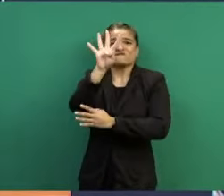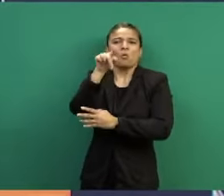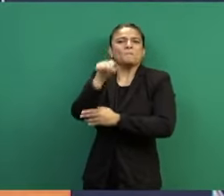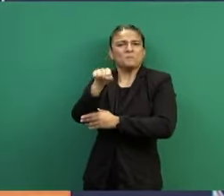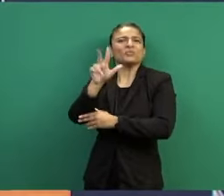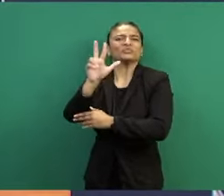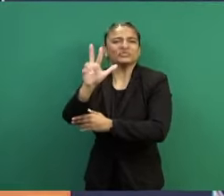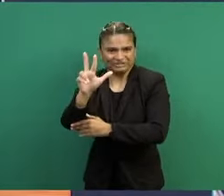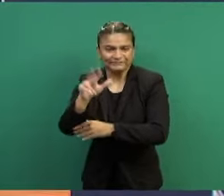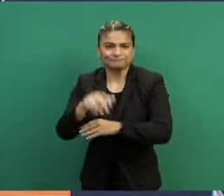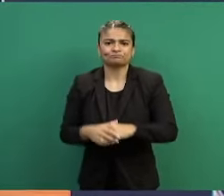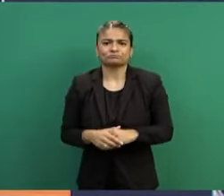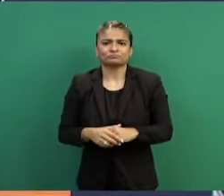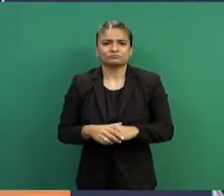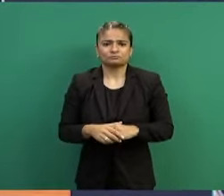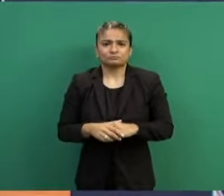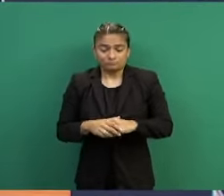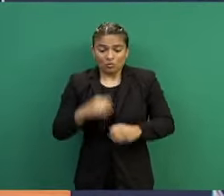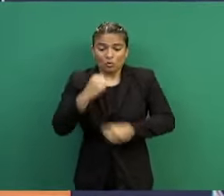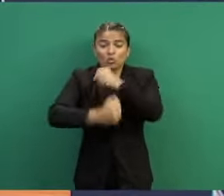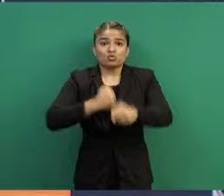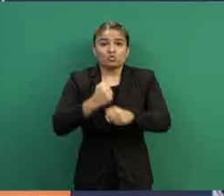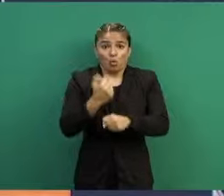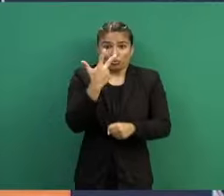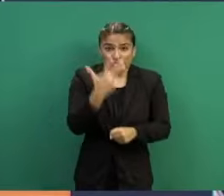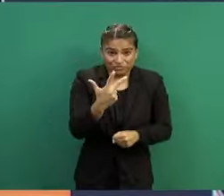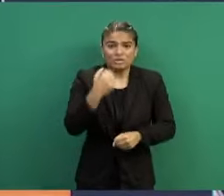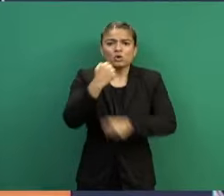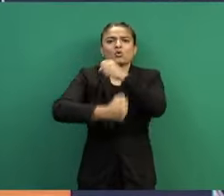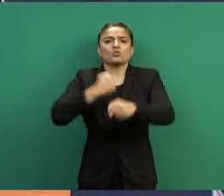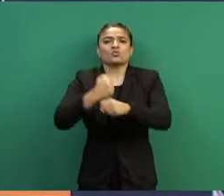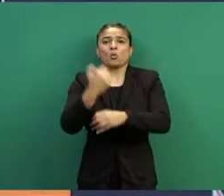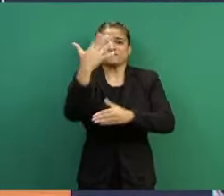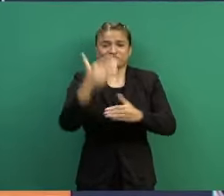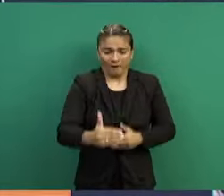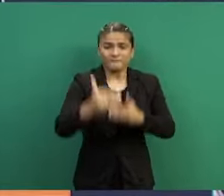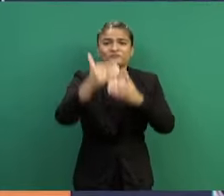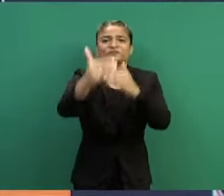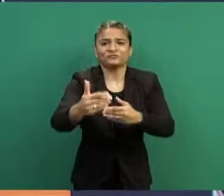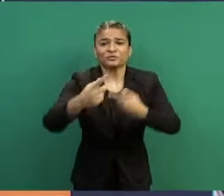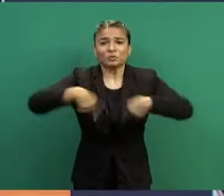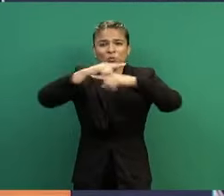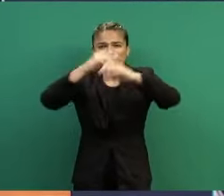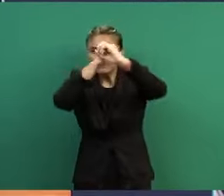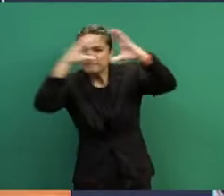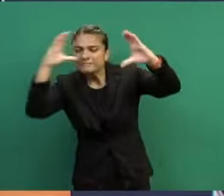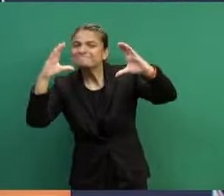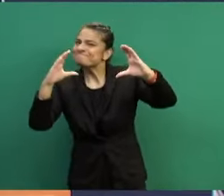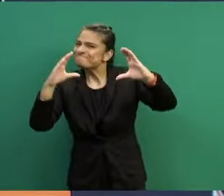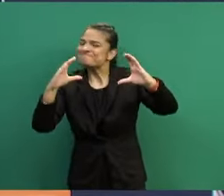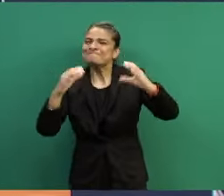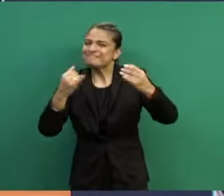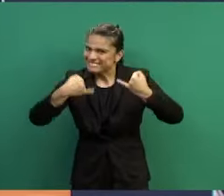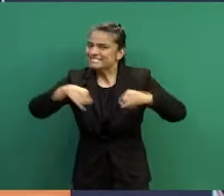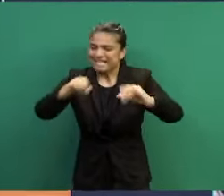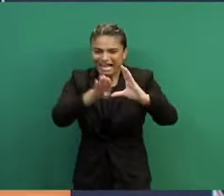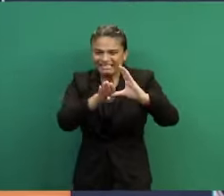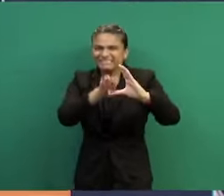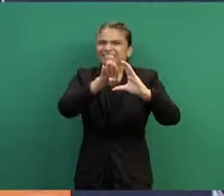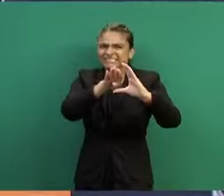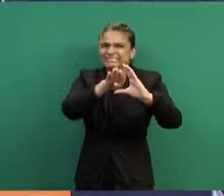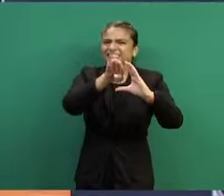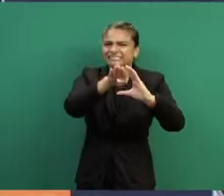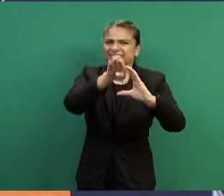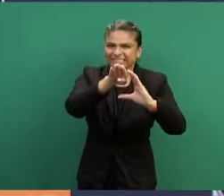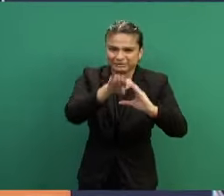4.3%. Medium and longer-term market expectations for inflation remain elevated.